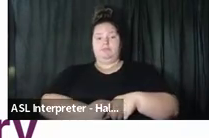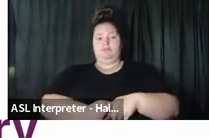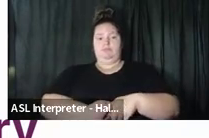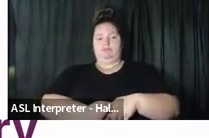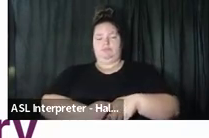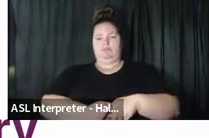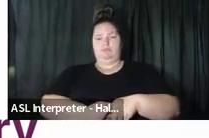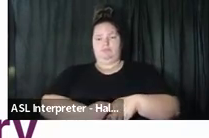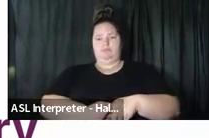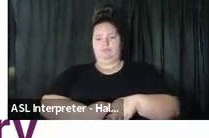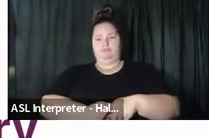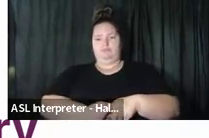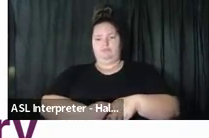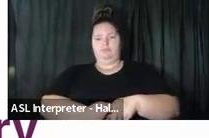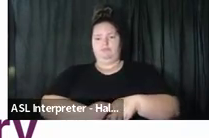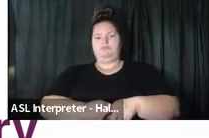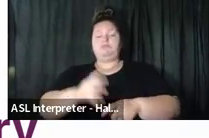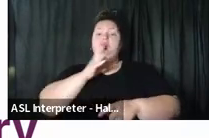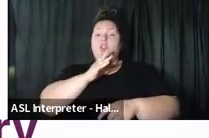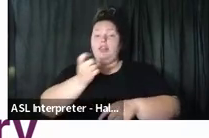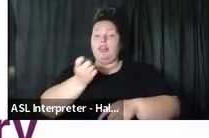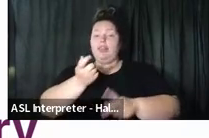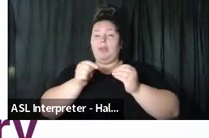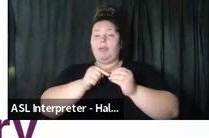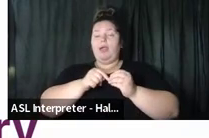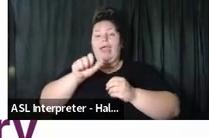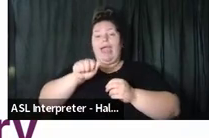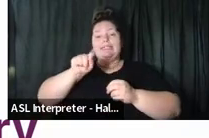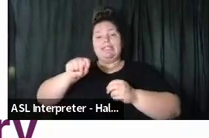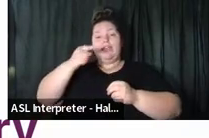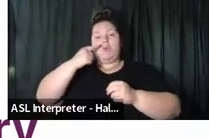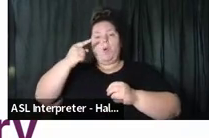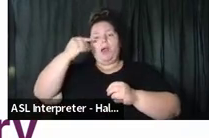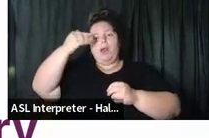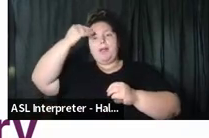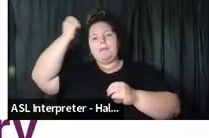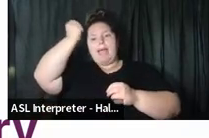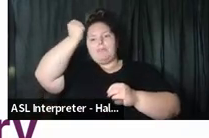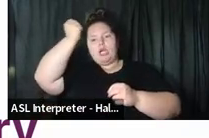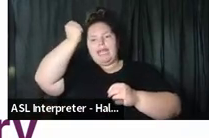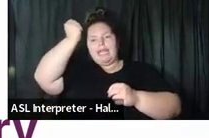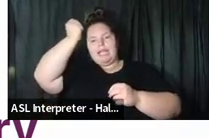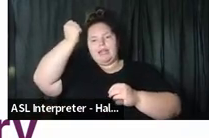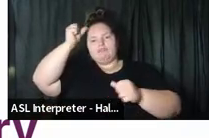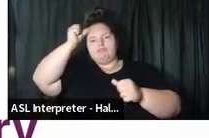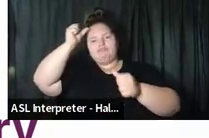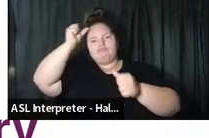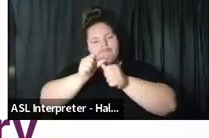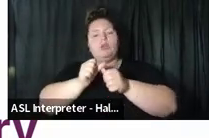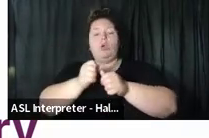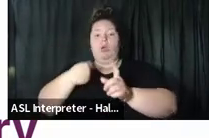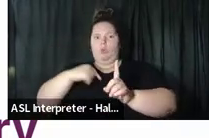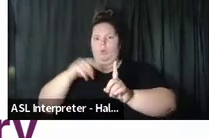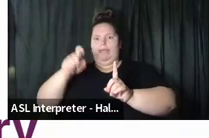Okay, the next slide. Just talking a little bit about AT for memory. So just like we need reminders while we're at home, we definitely